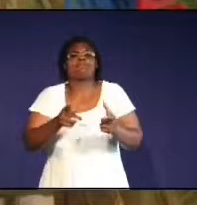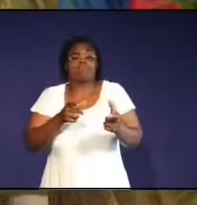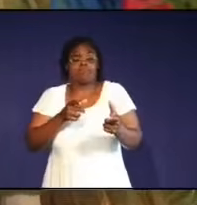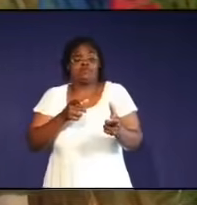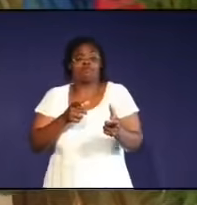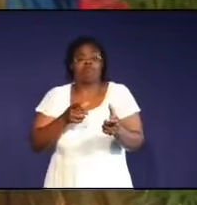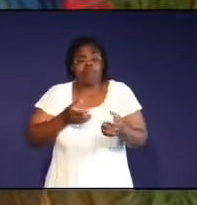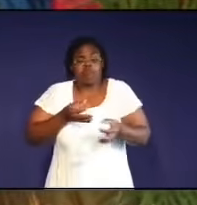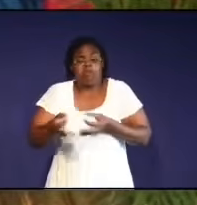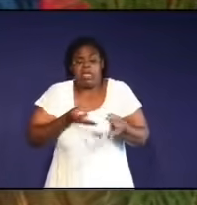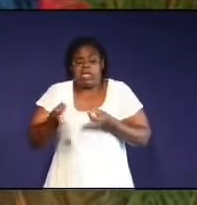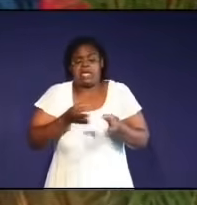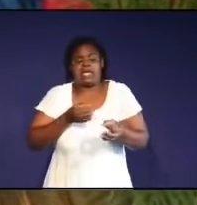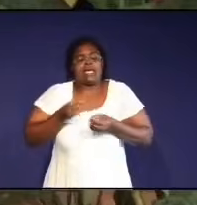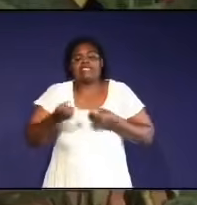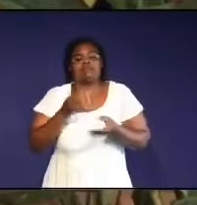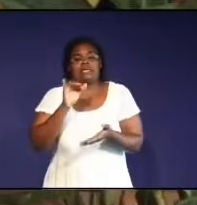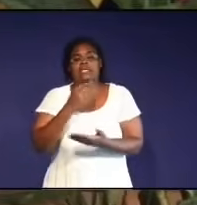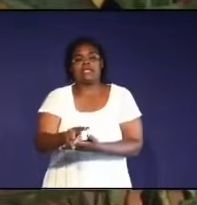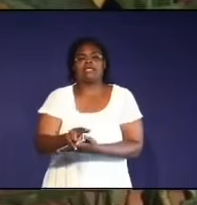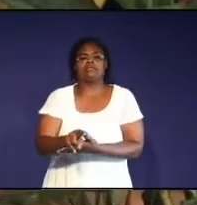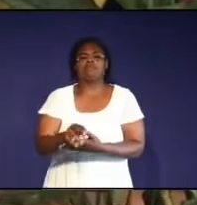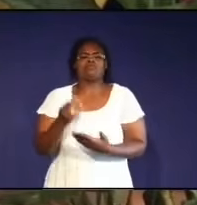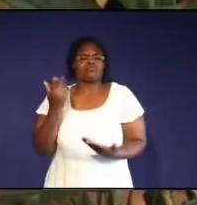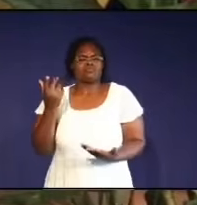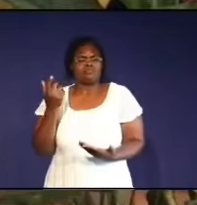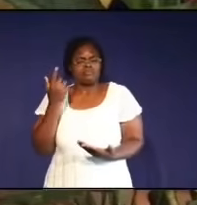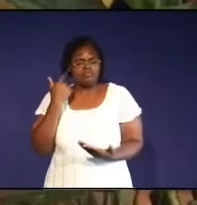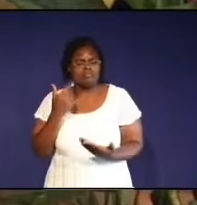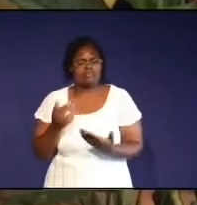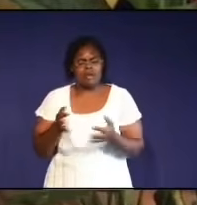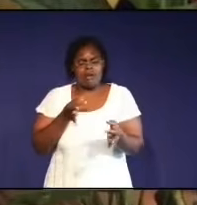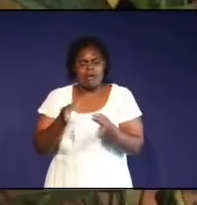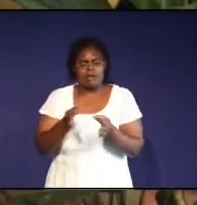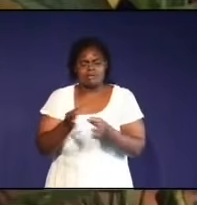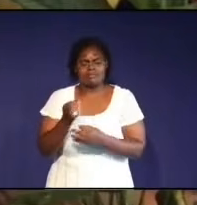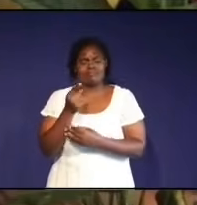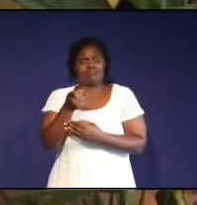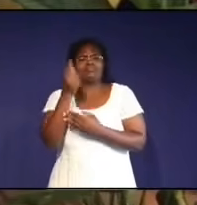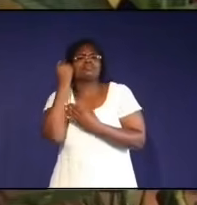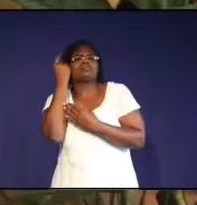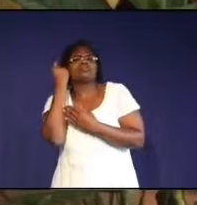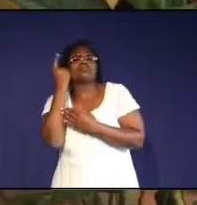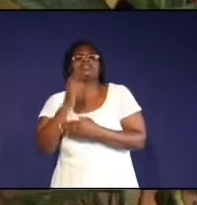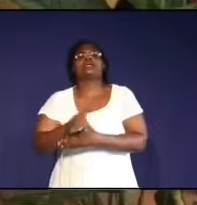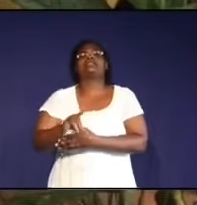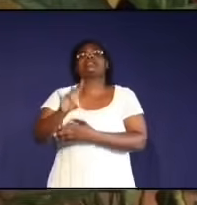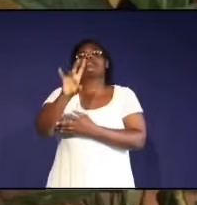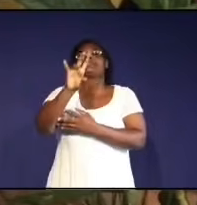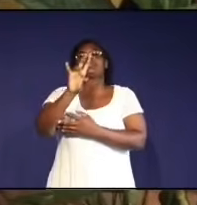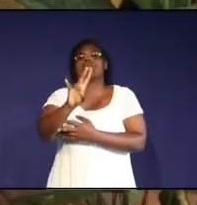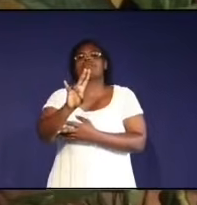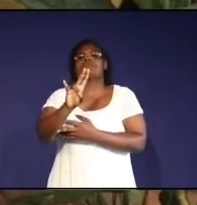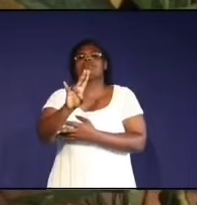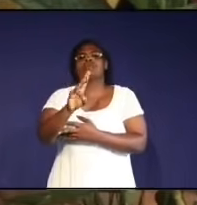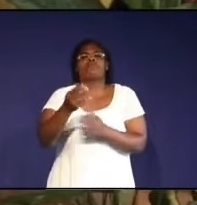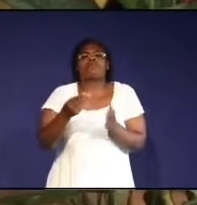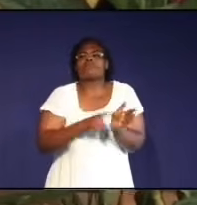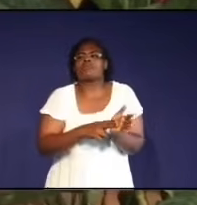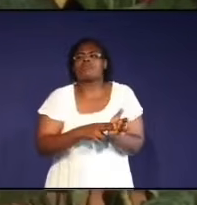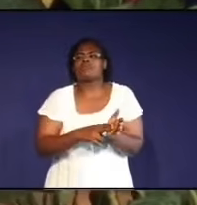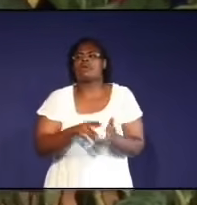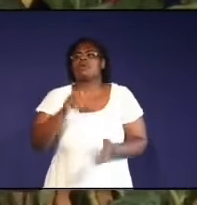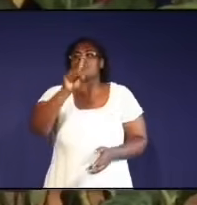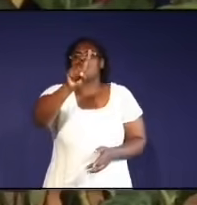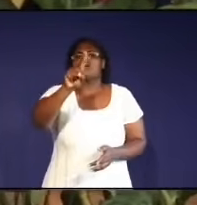And while I'm at it, you'll discover that the seventh seal is not covered by nine verses, but by one, two,